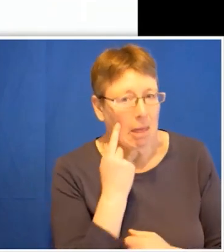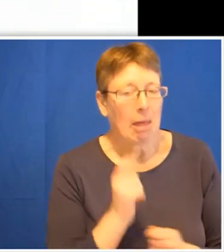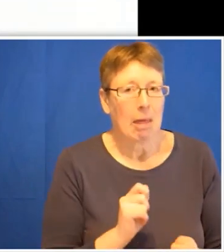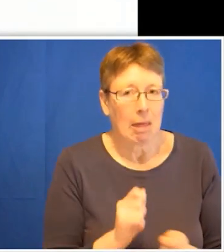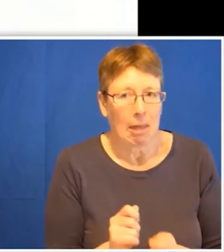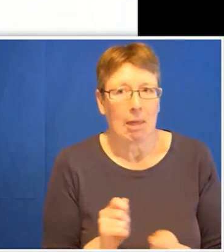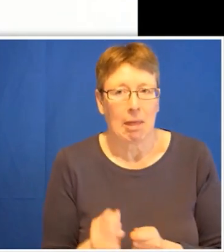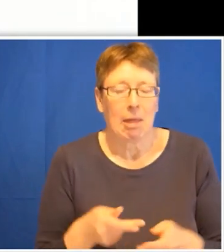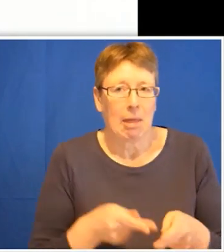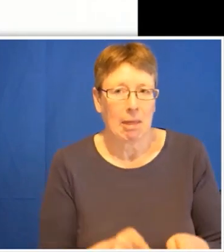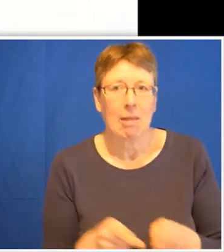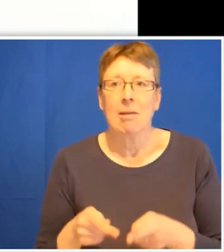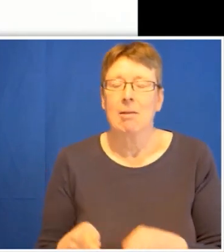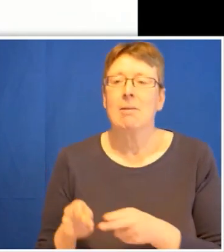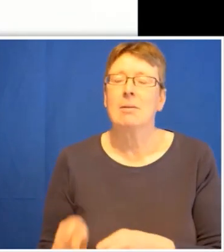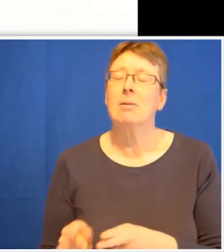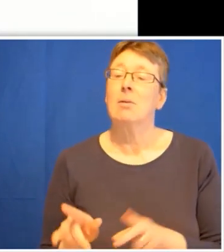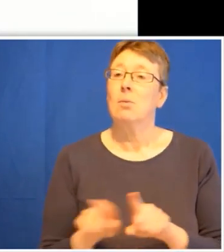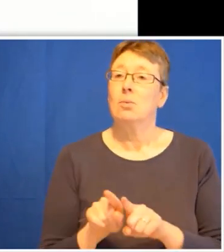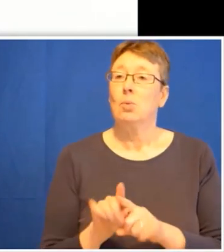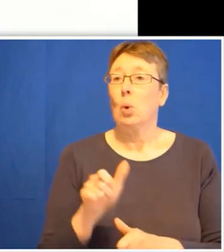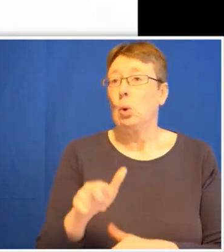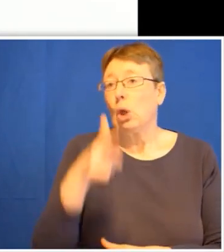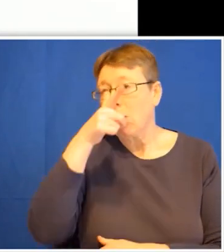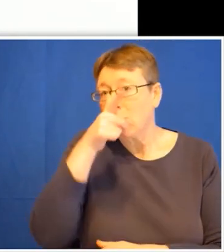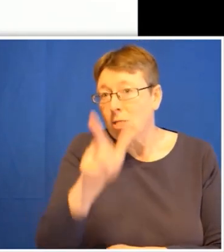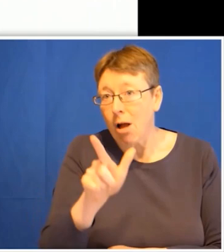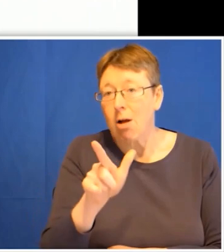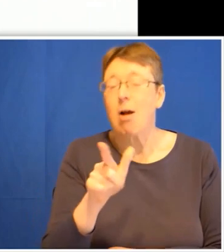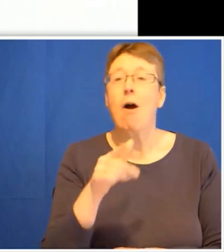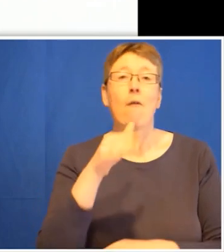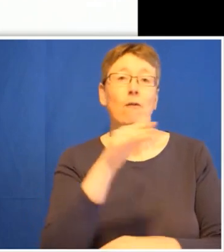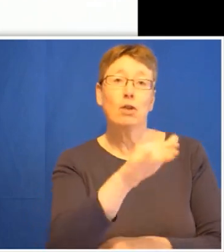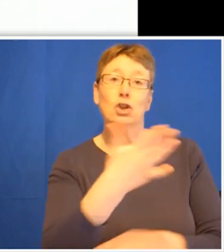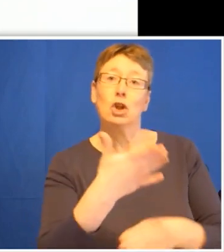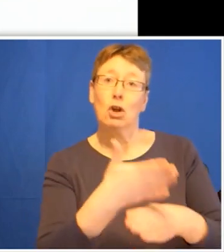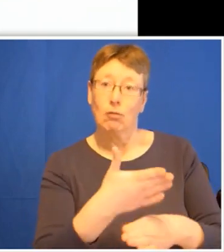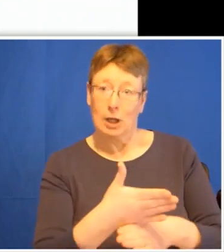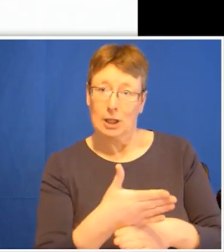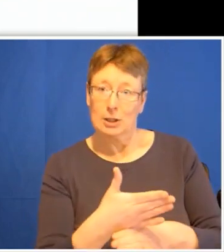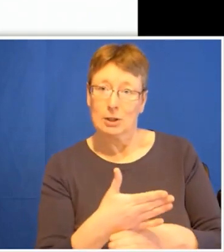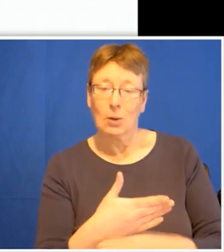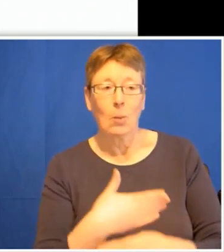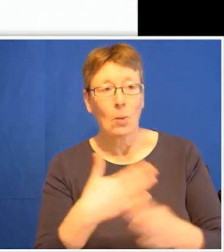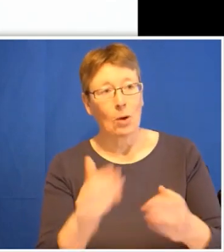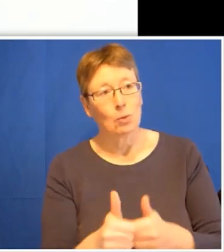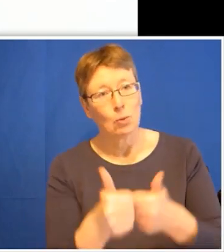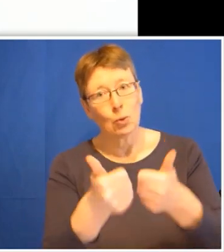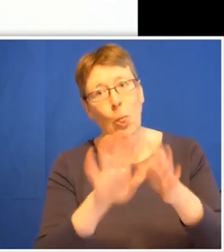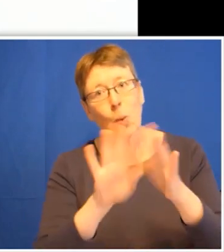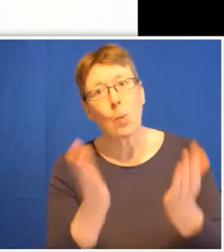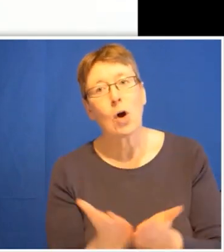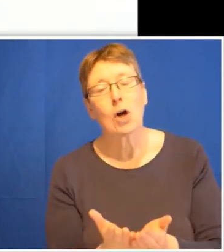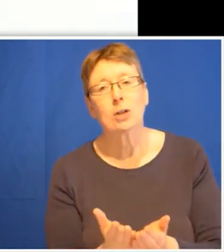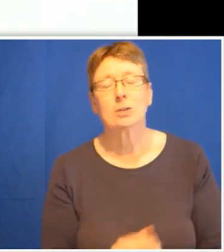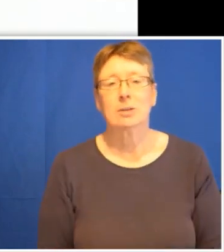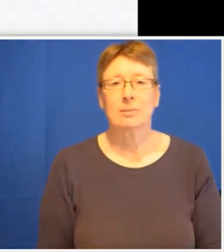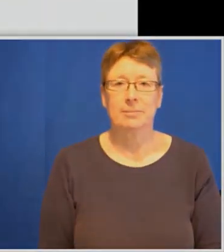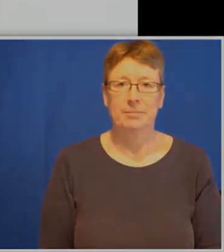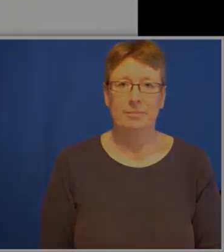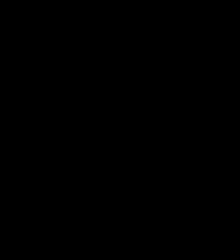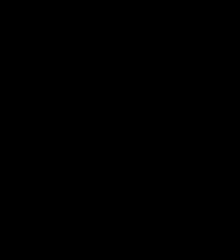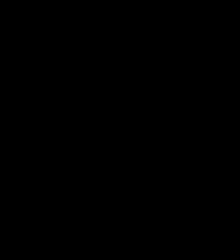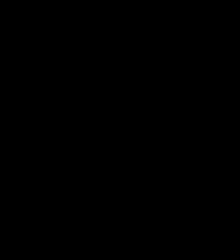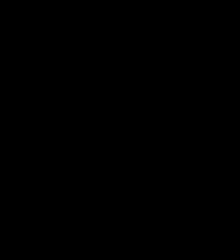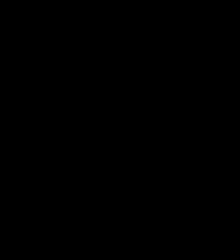experiment that that has required, and very good luck in your future careers. Do good in the world.